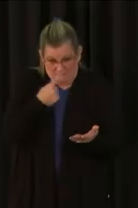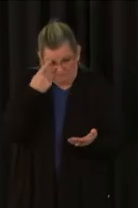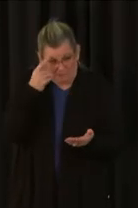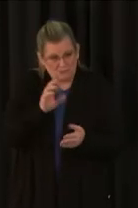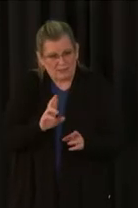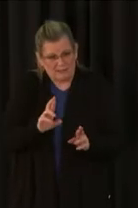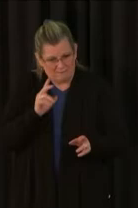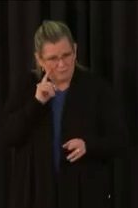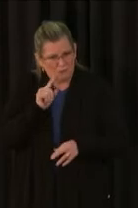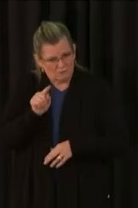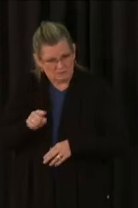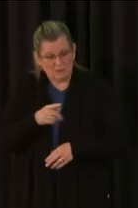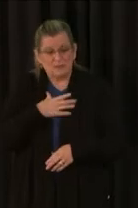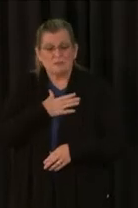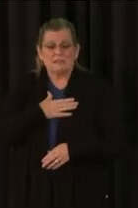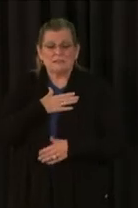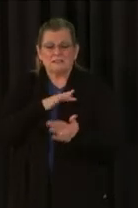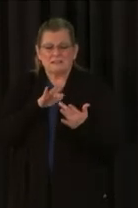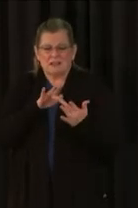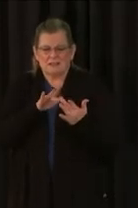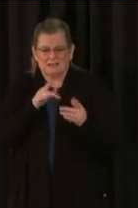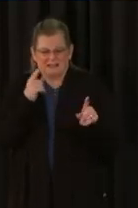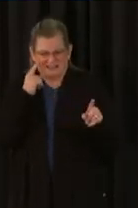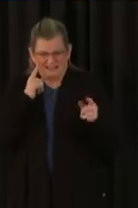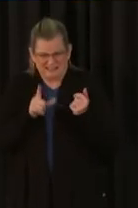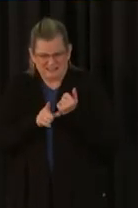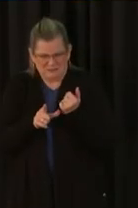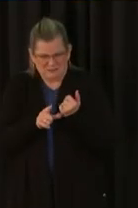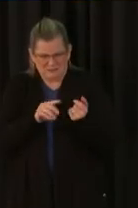With that, Deputy Mayor, I think I'm done for now.